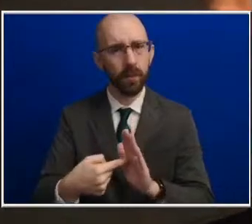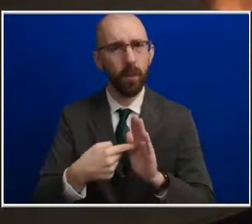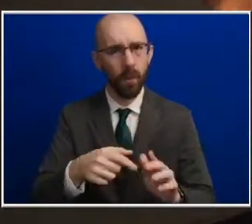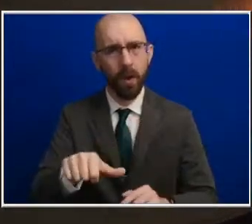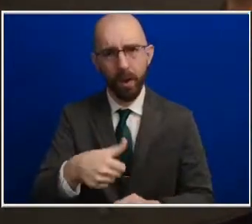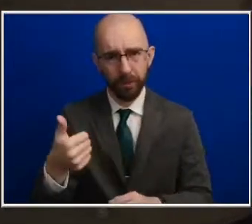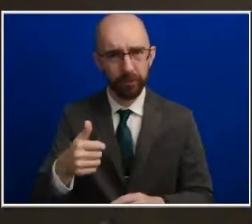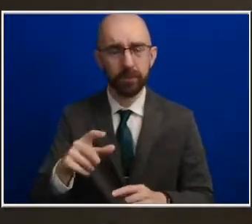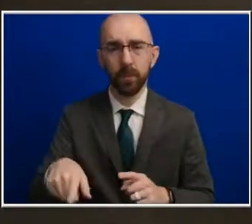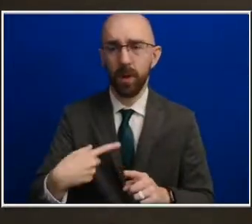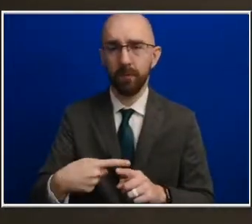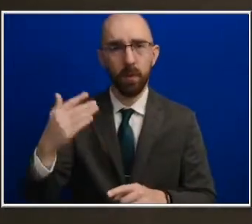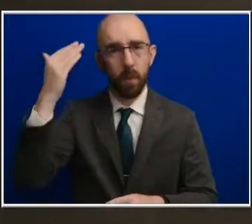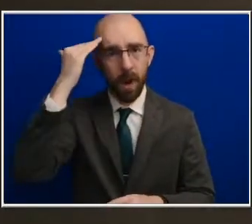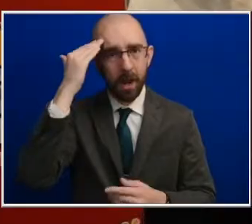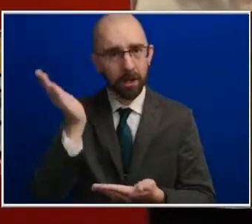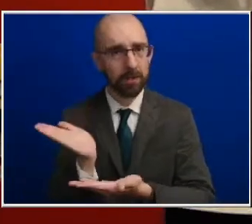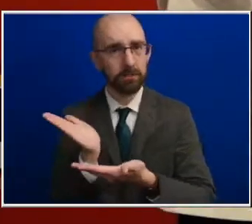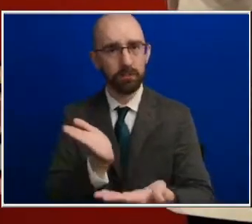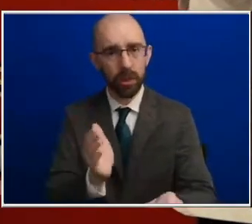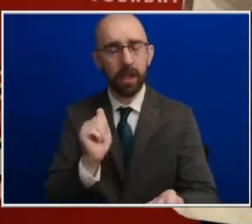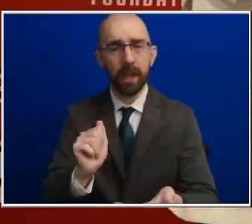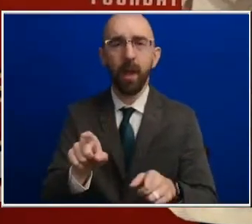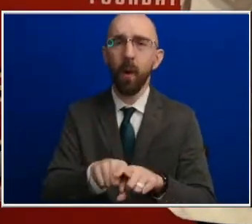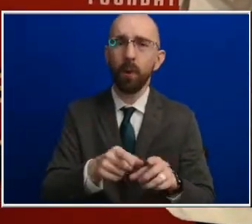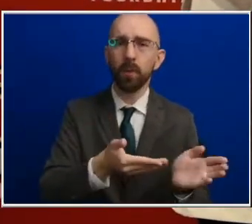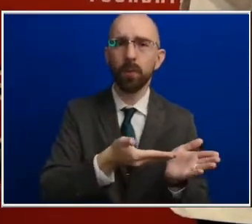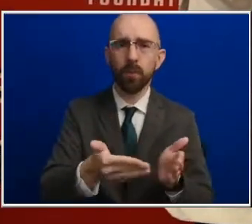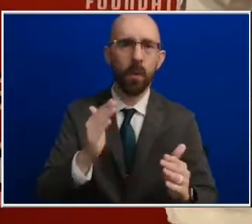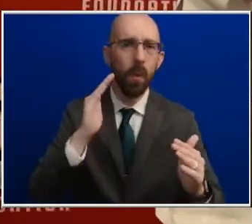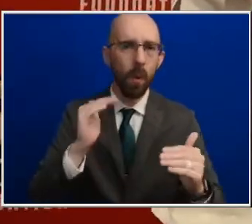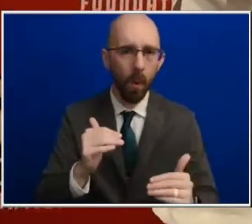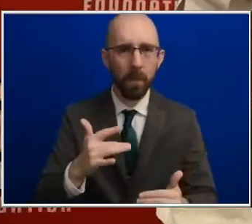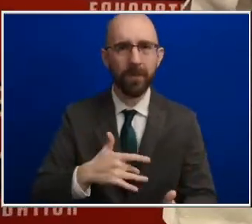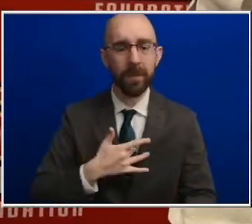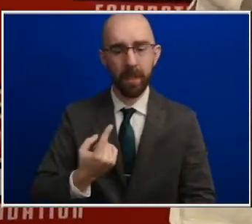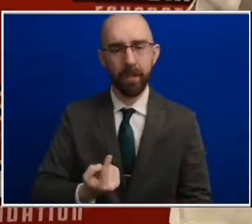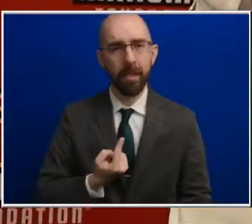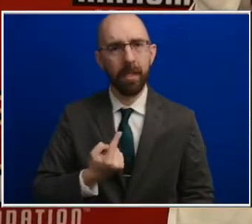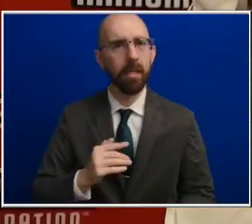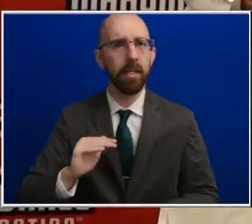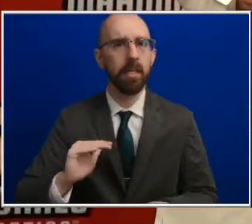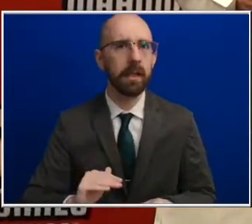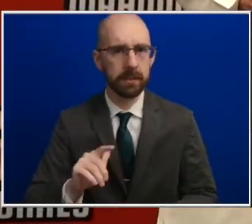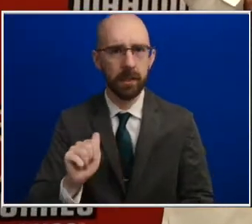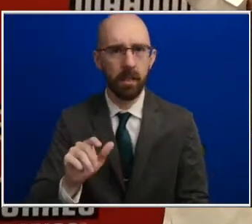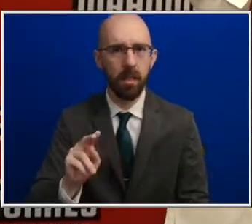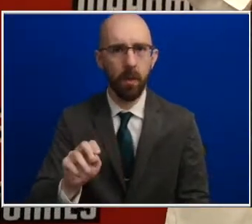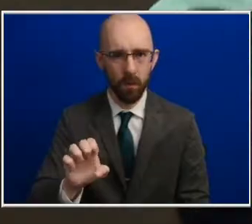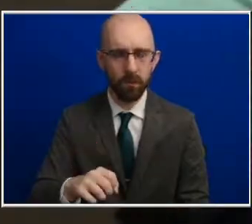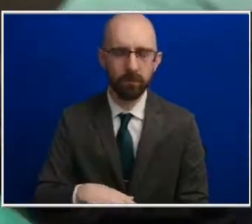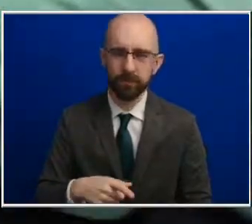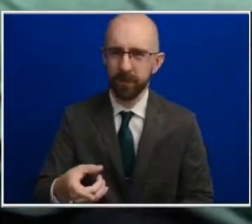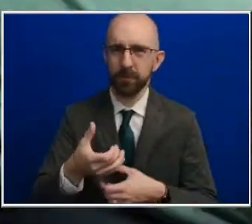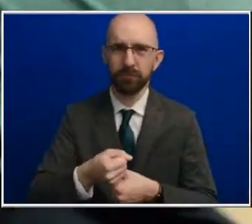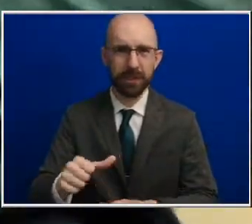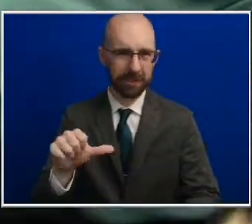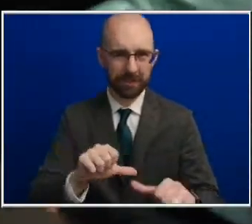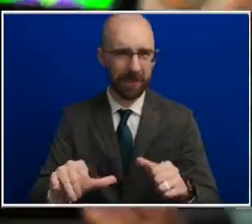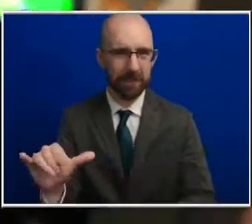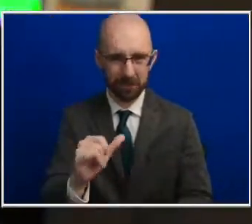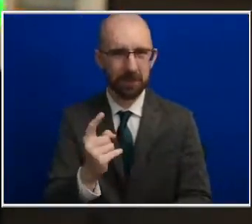bringing awareness, it can bring hope and help families feel less alone. Yeah, and trust the science, right? I love that. Okay,